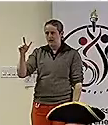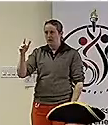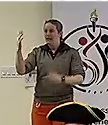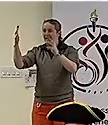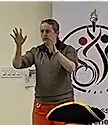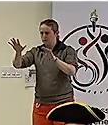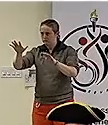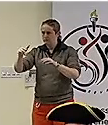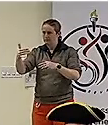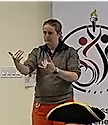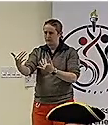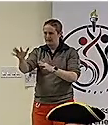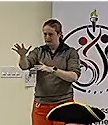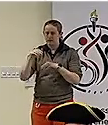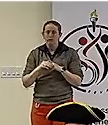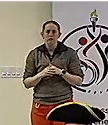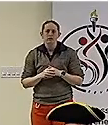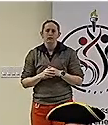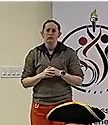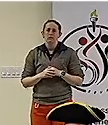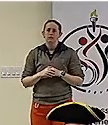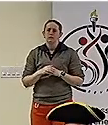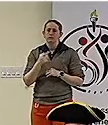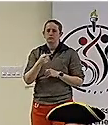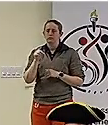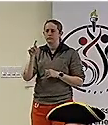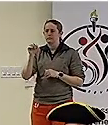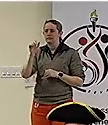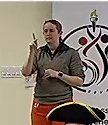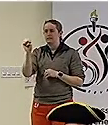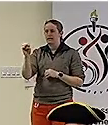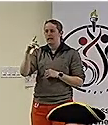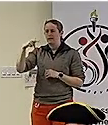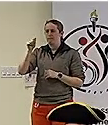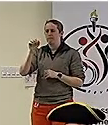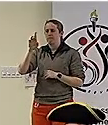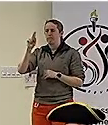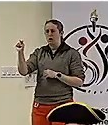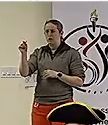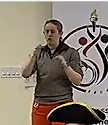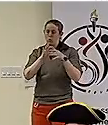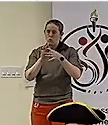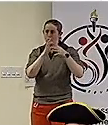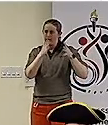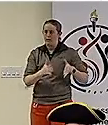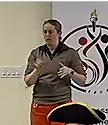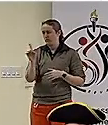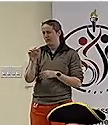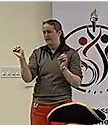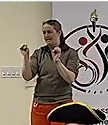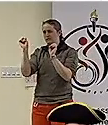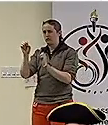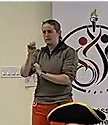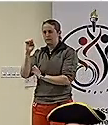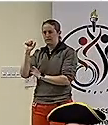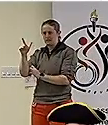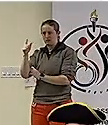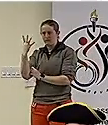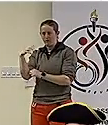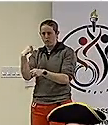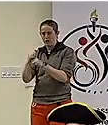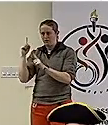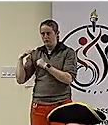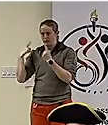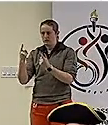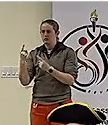Annette has been the Take Part Coordinator at Easter Seals, Nova Scotia, for a total of 4 years, and her dedication to the children